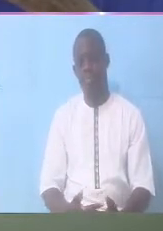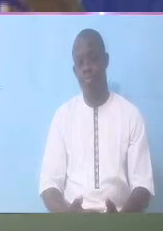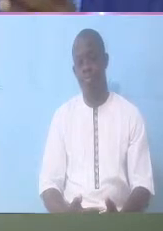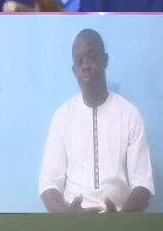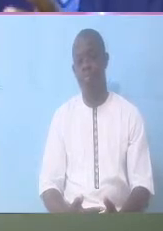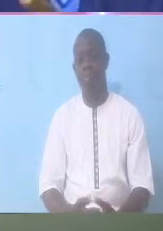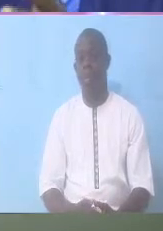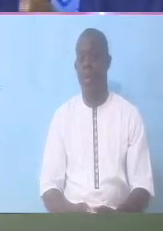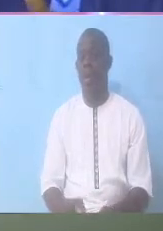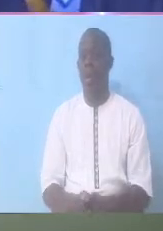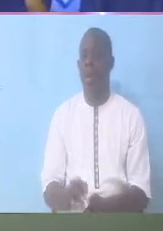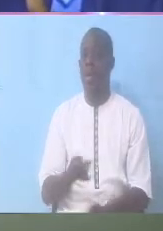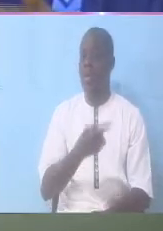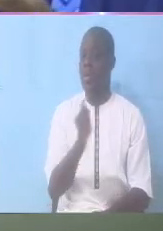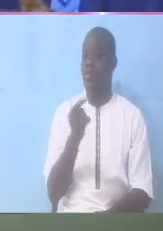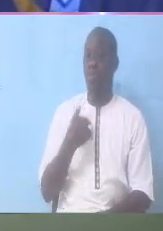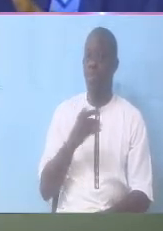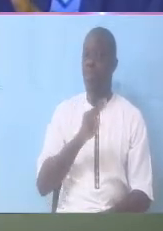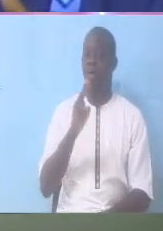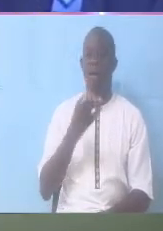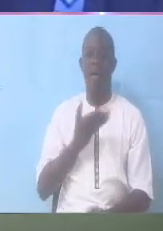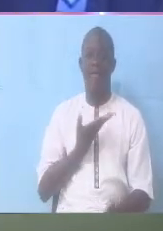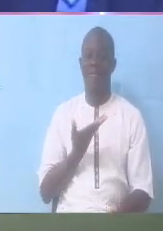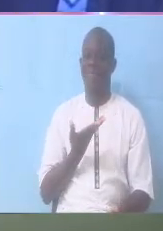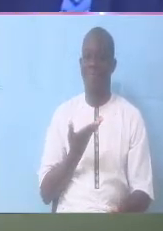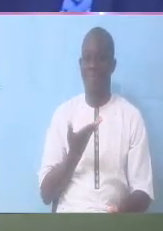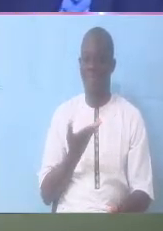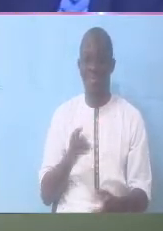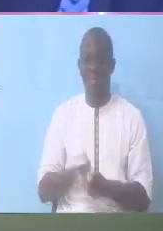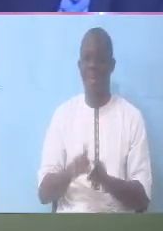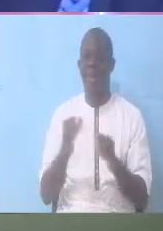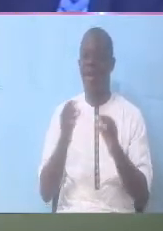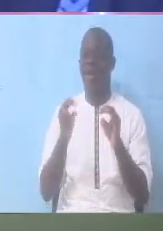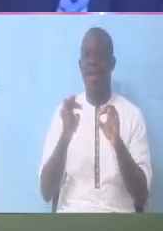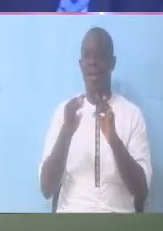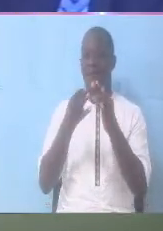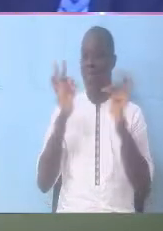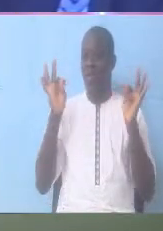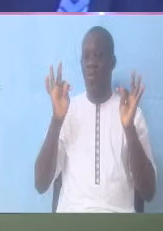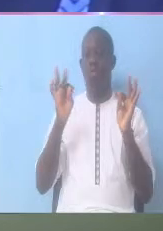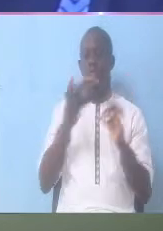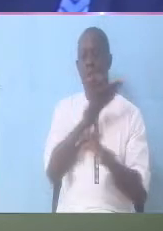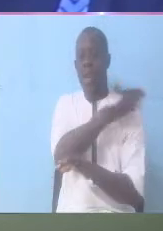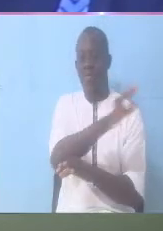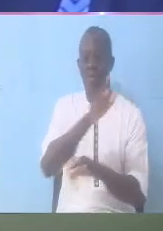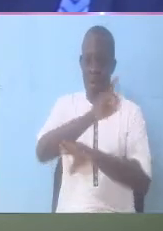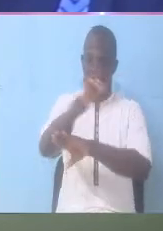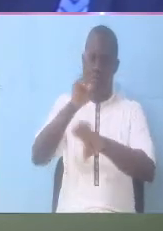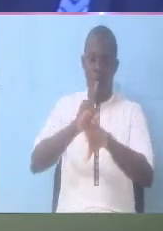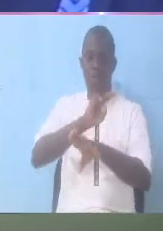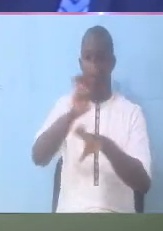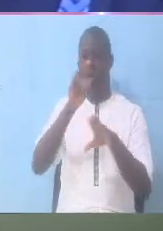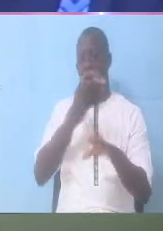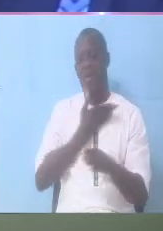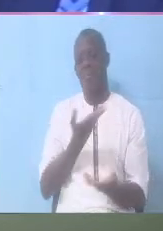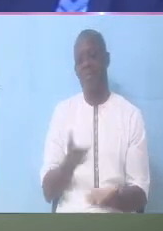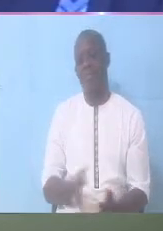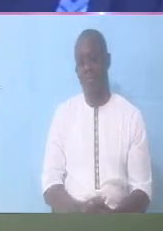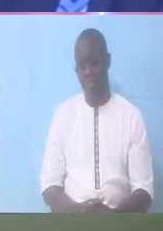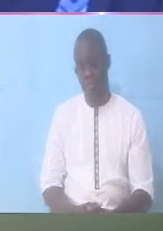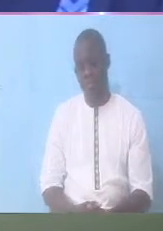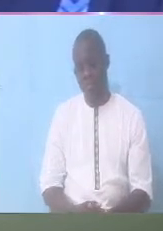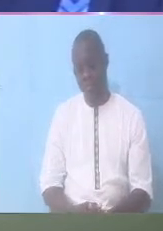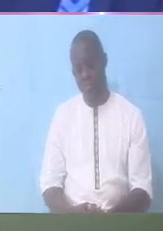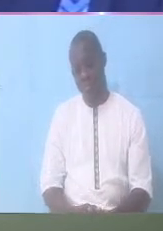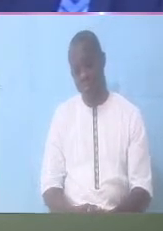They did not have the liberty to leave. Me fan soto kapro katara ke fan soto kabo